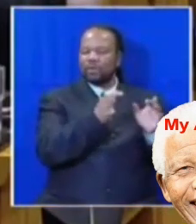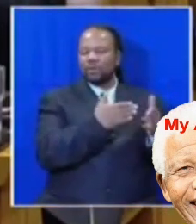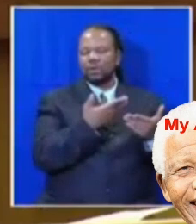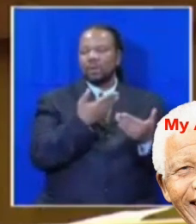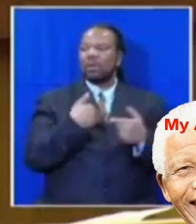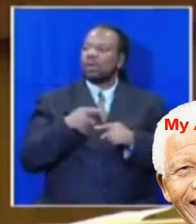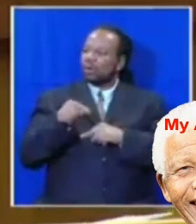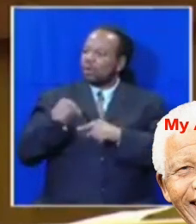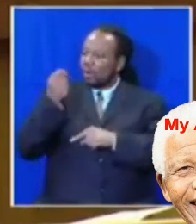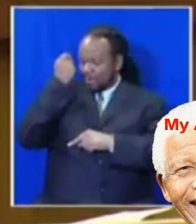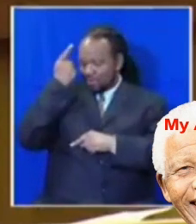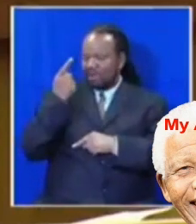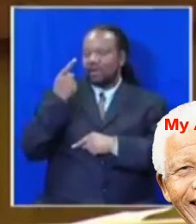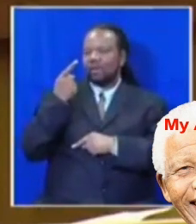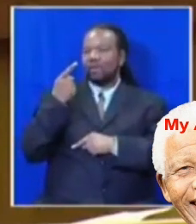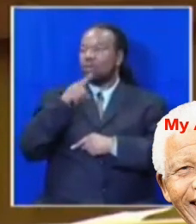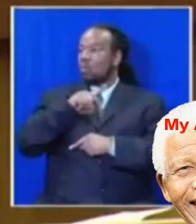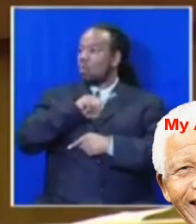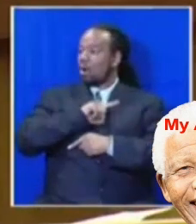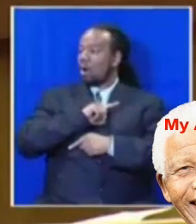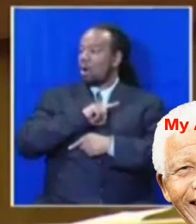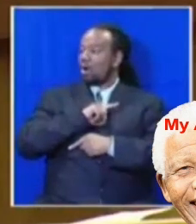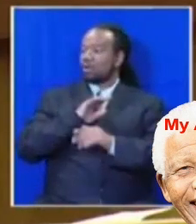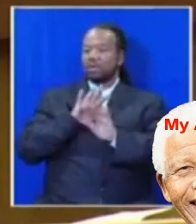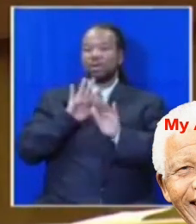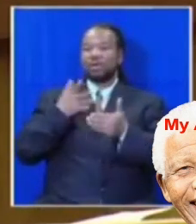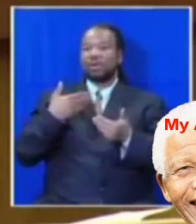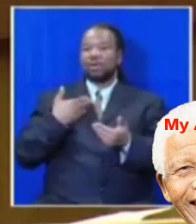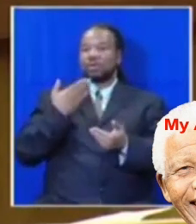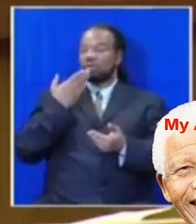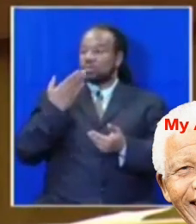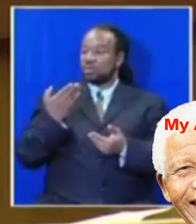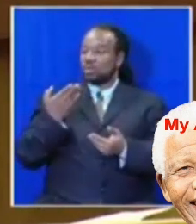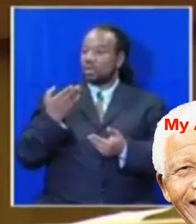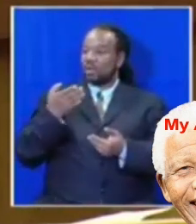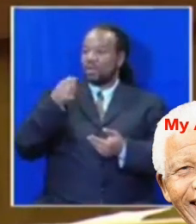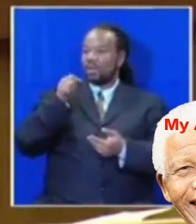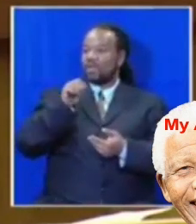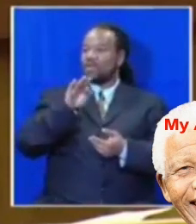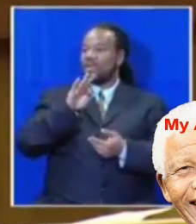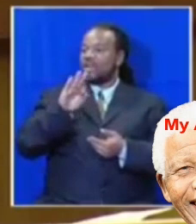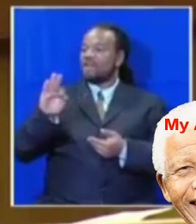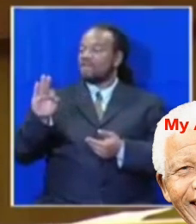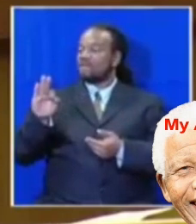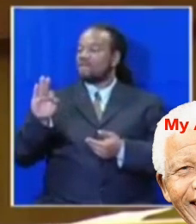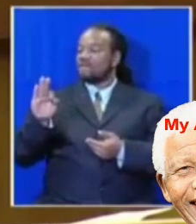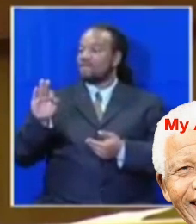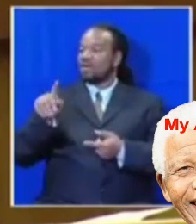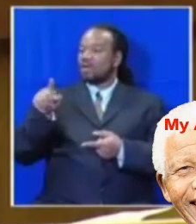Because you are trying all attempt to outdo the EFF in the vile and insult stakes.